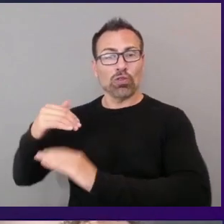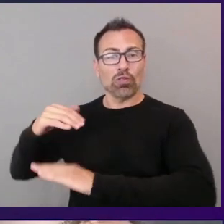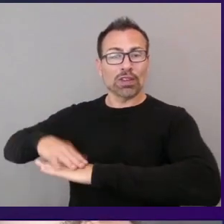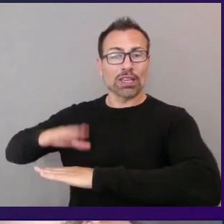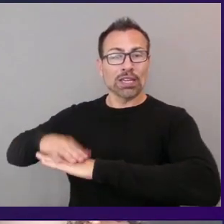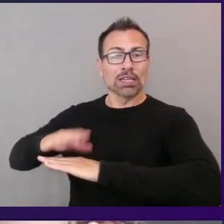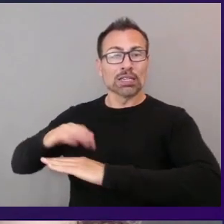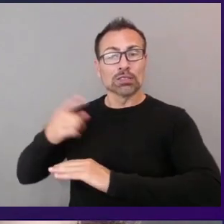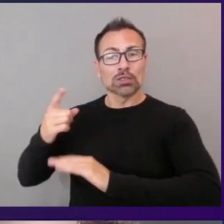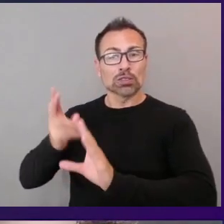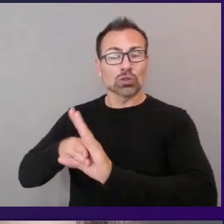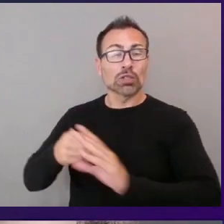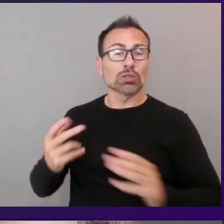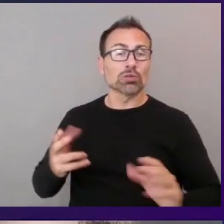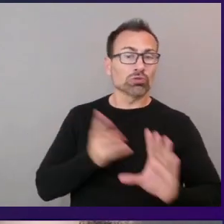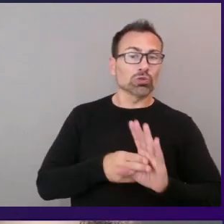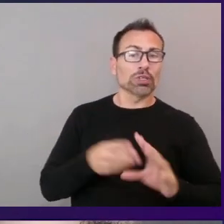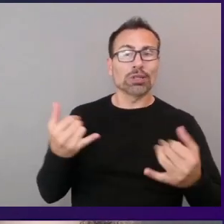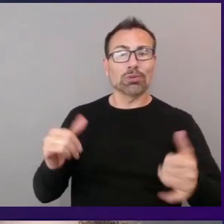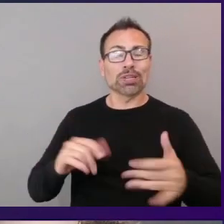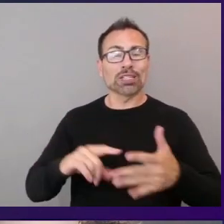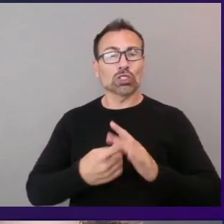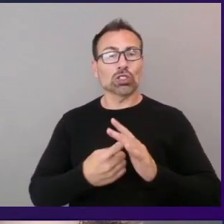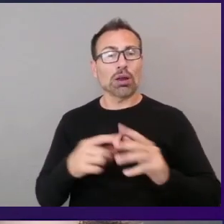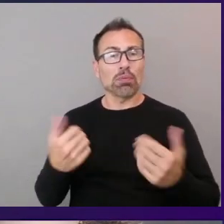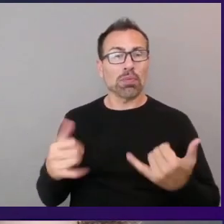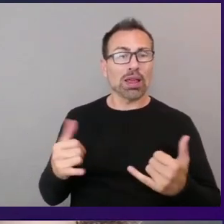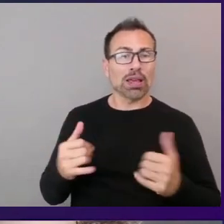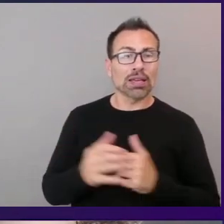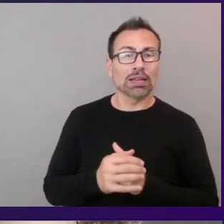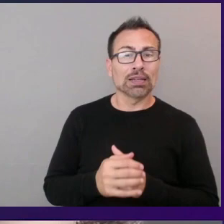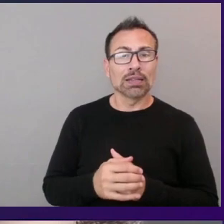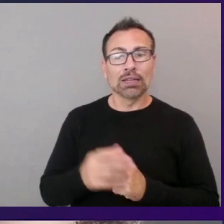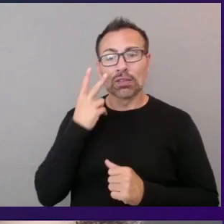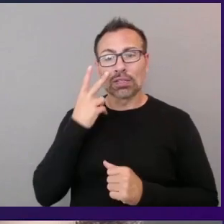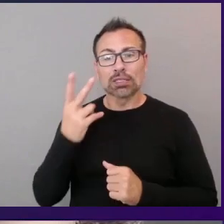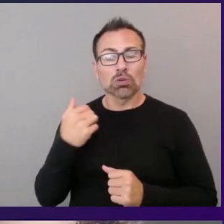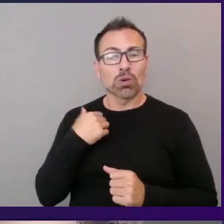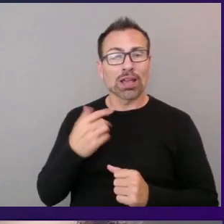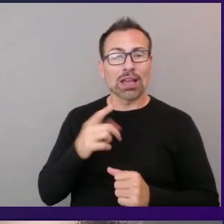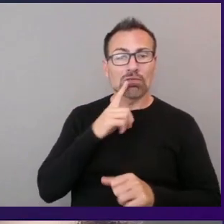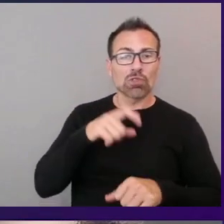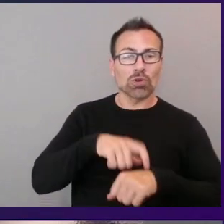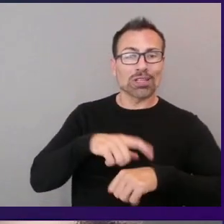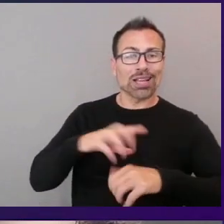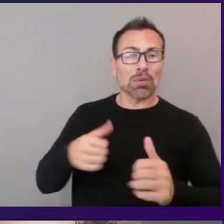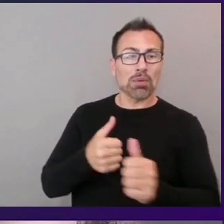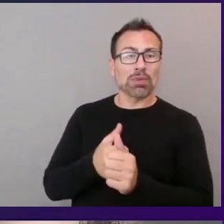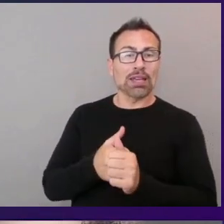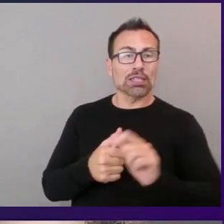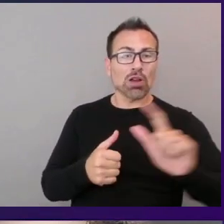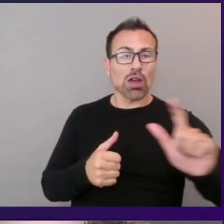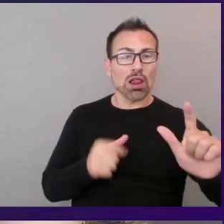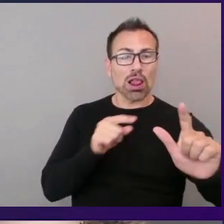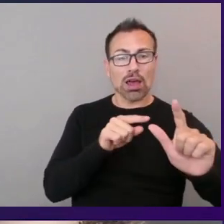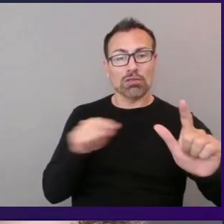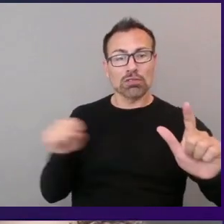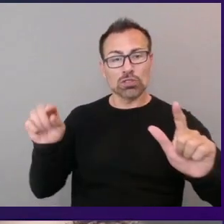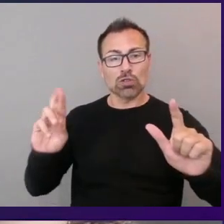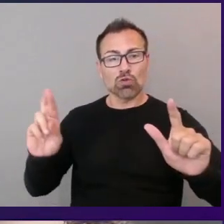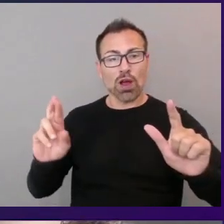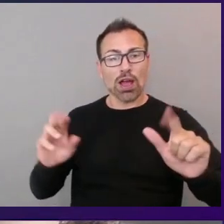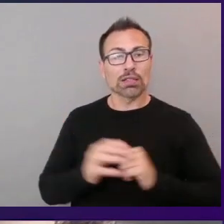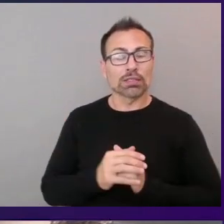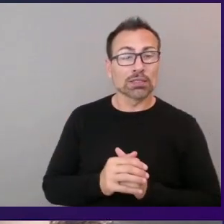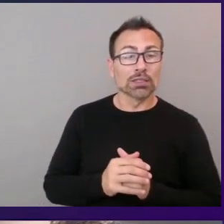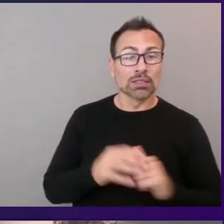let's start playing. And as you can see, we have in real time updates from the left browser to the right browser.